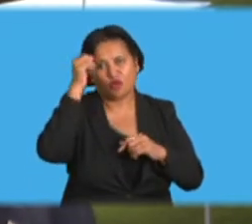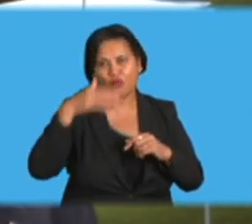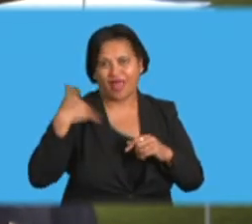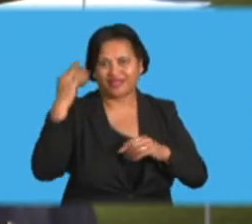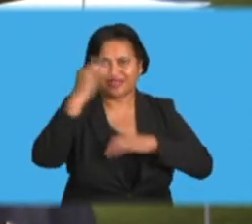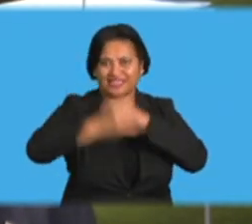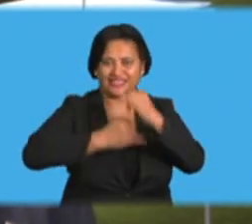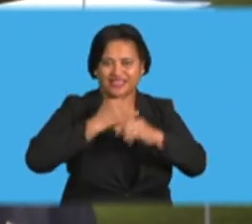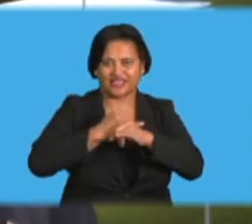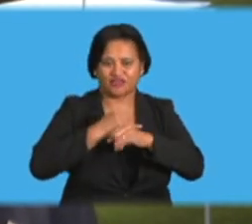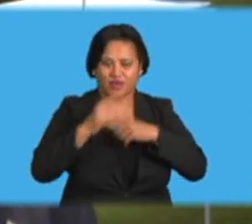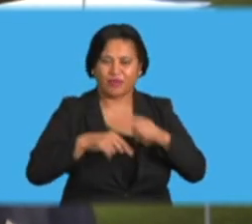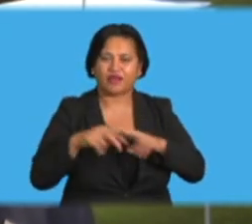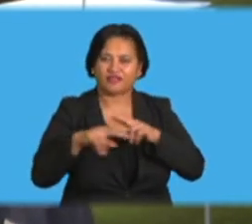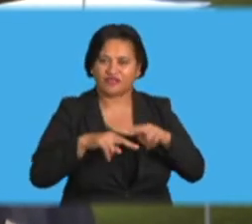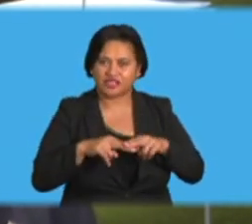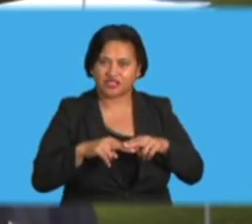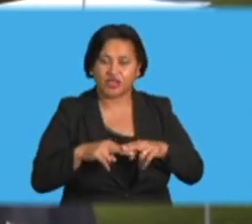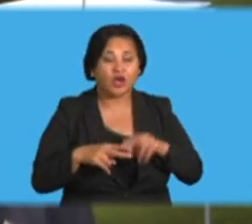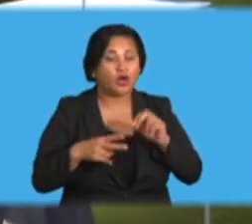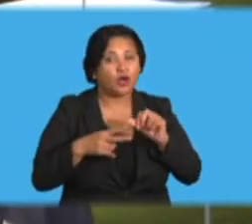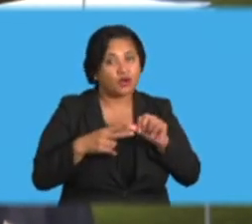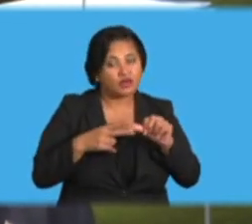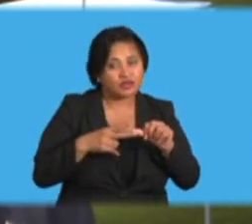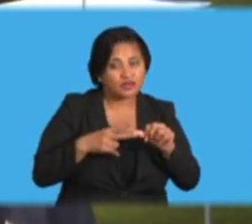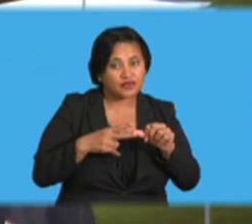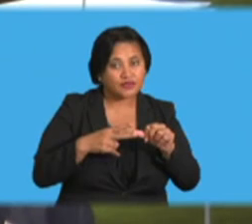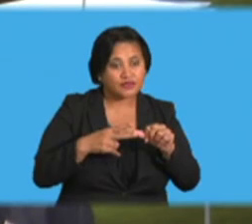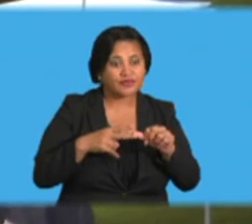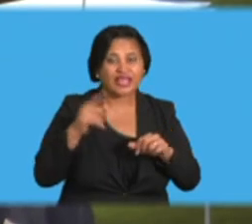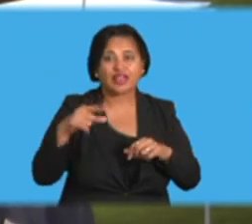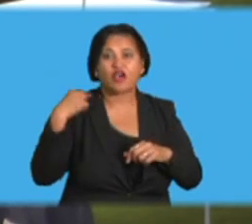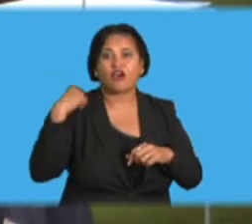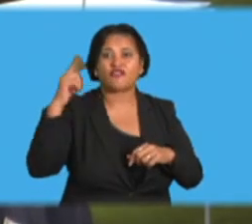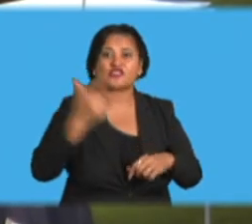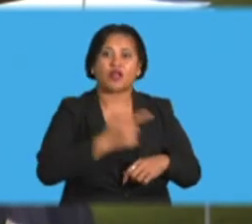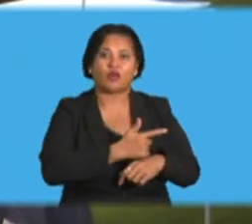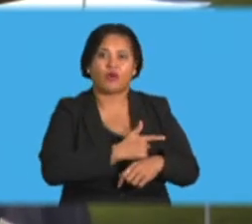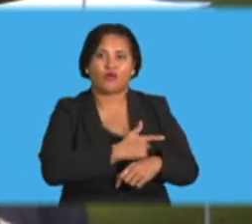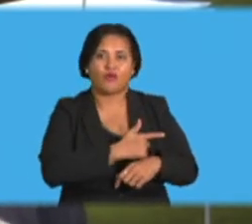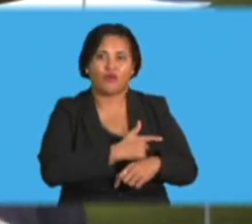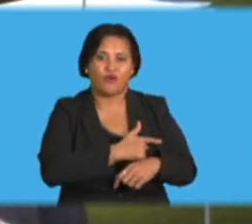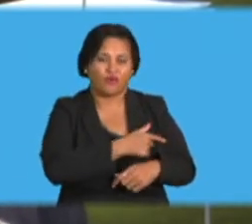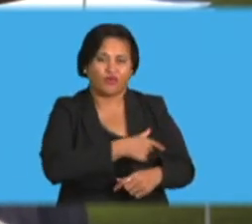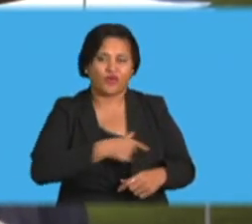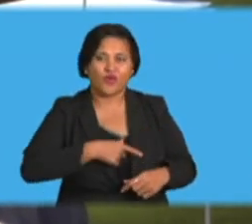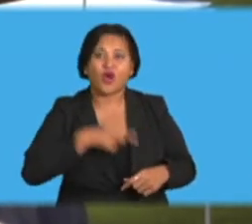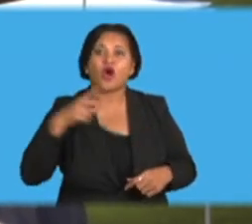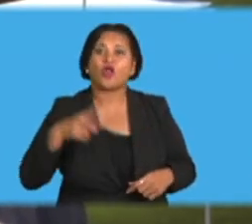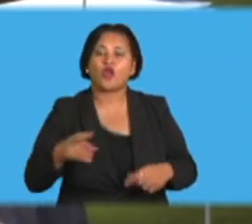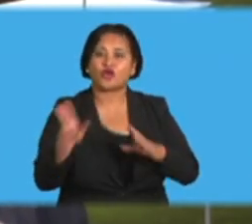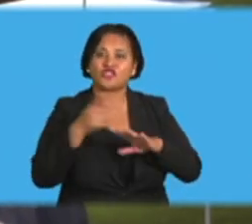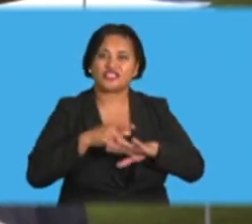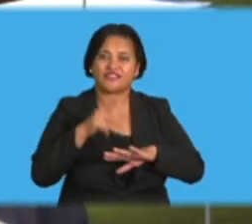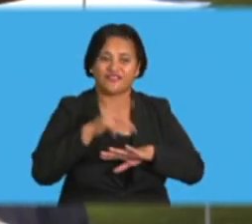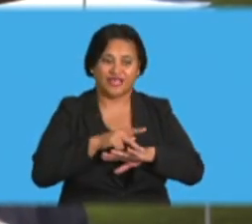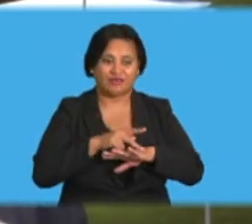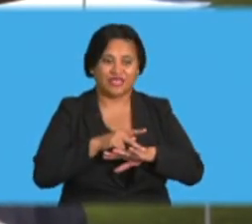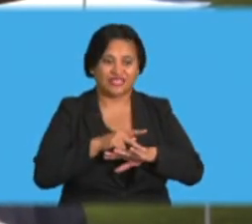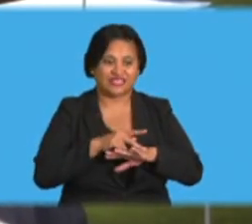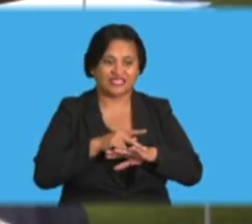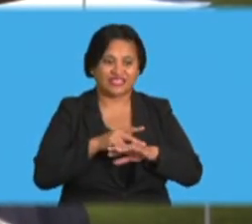for Fiji. I'd like to also, before I finish, this is the official logo that was actually launched in Manila. It's been chosen as